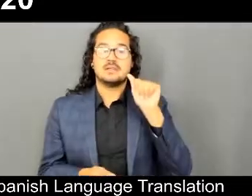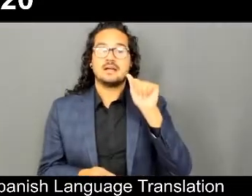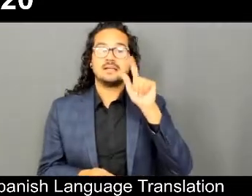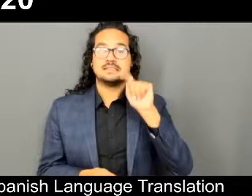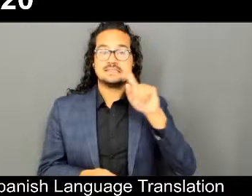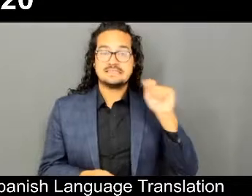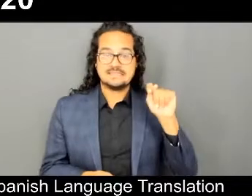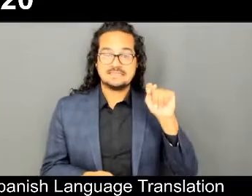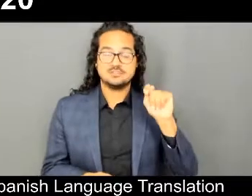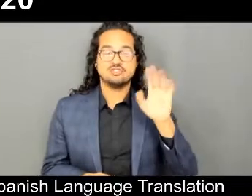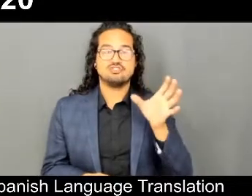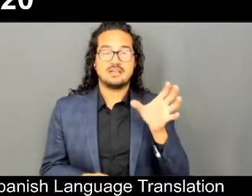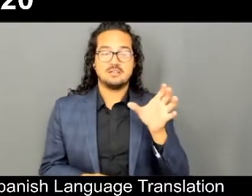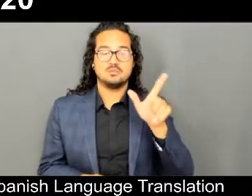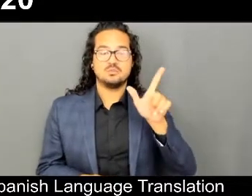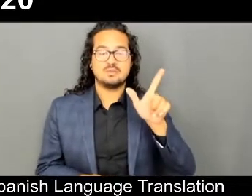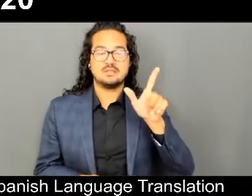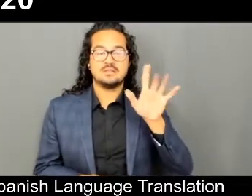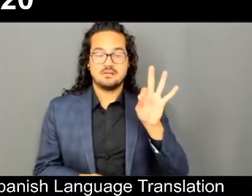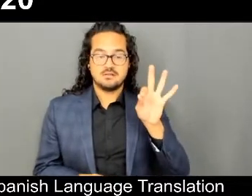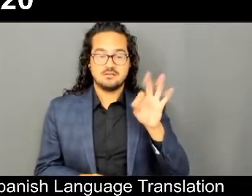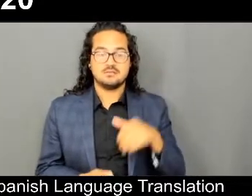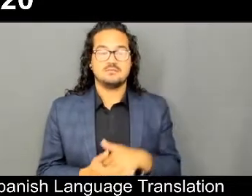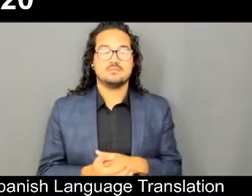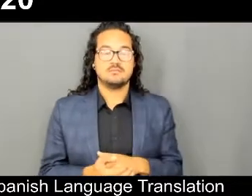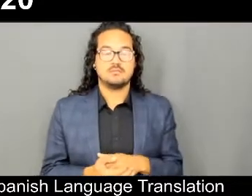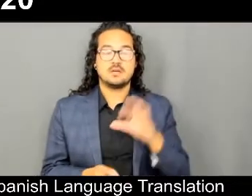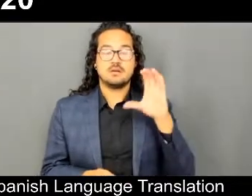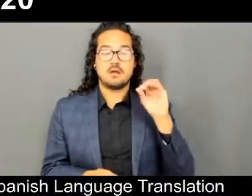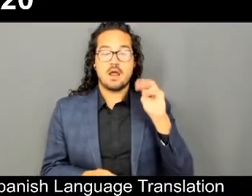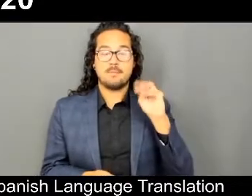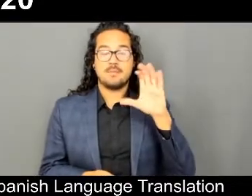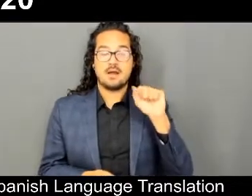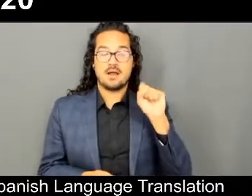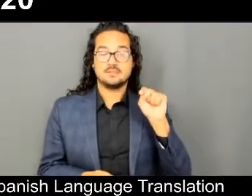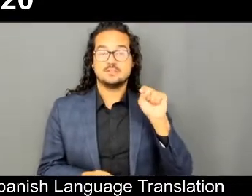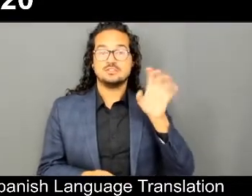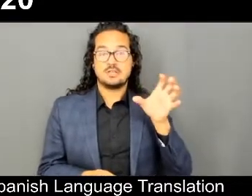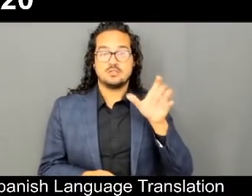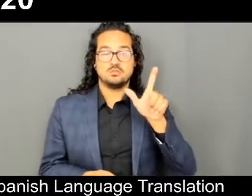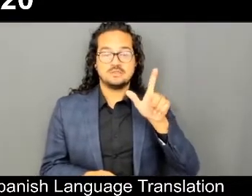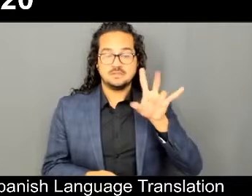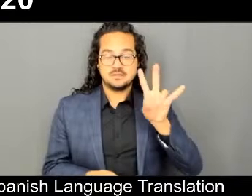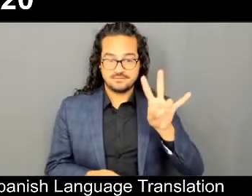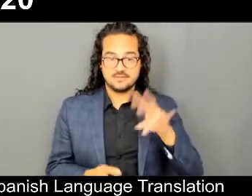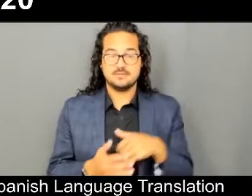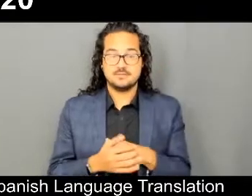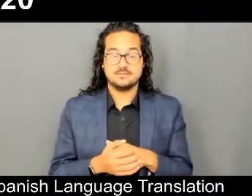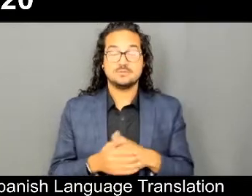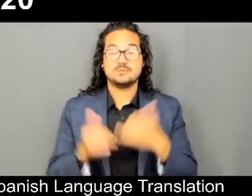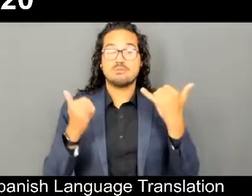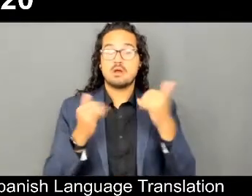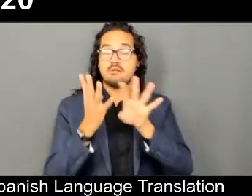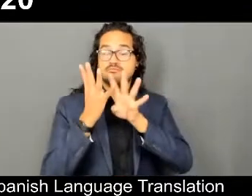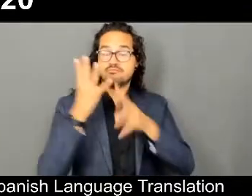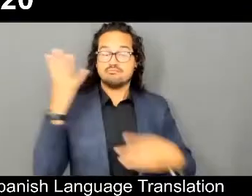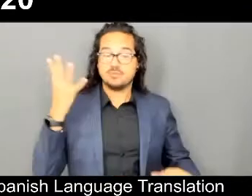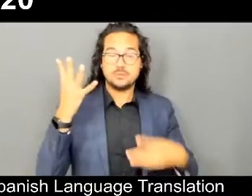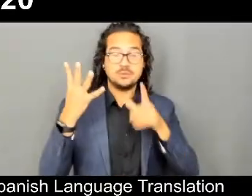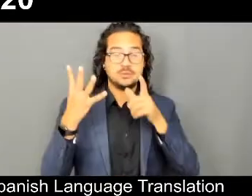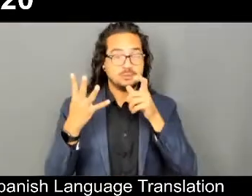today, in our lineup, we've got Brandon Chakowski, Operations Section Chief for the Northern Rockies Team